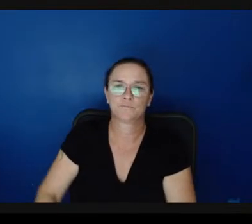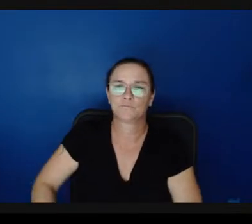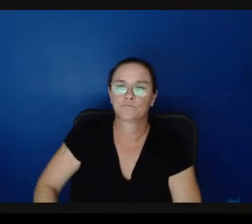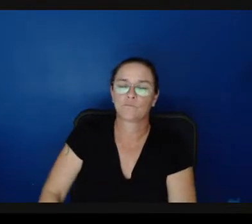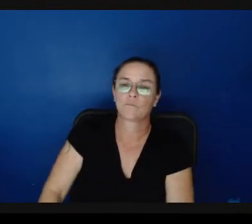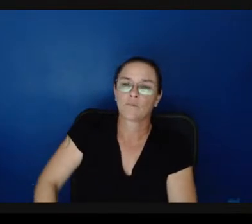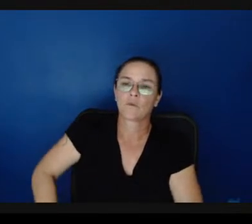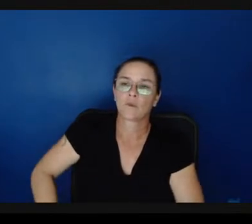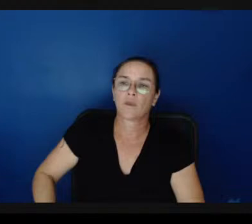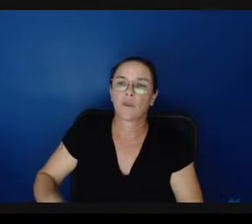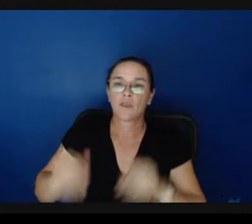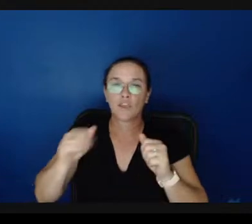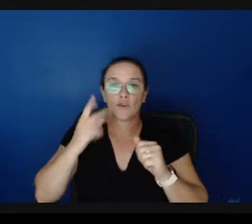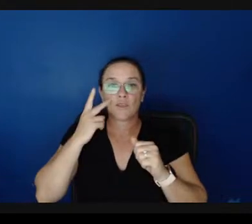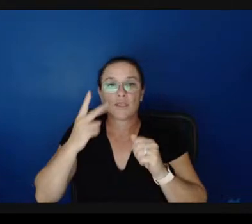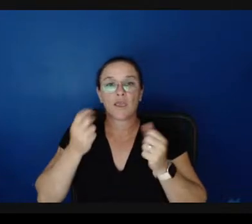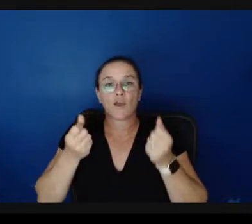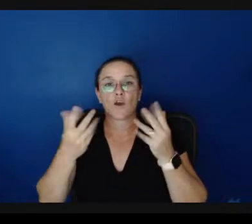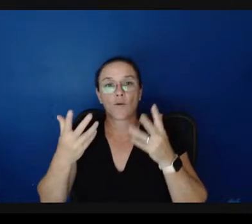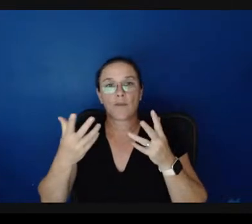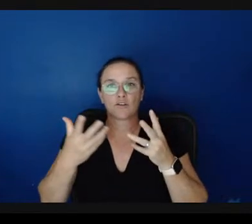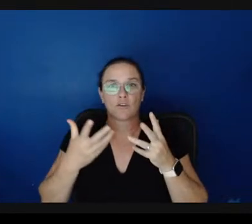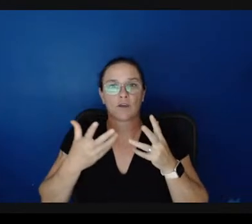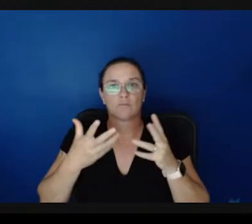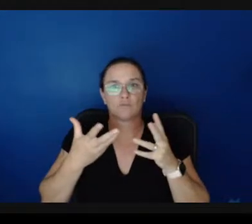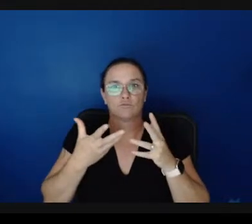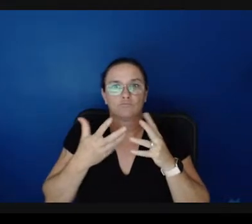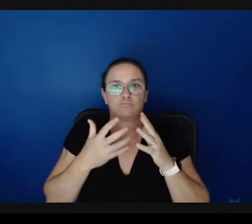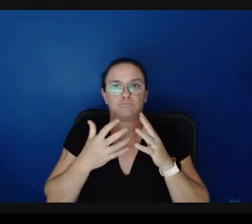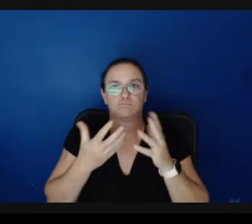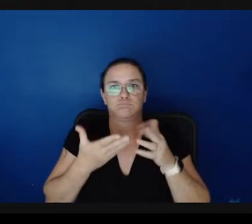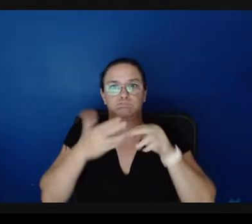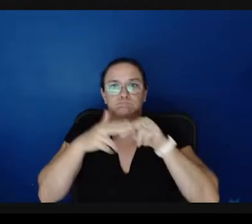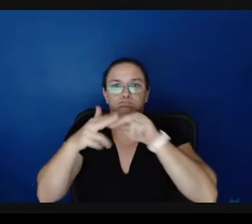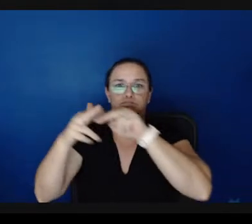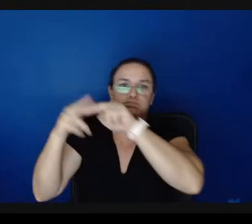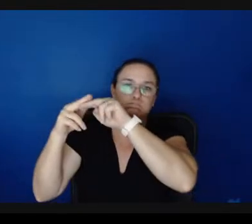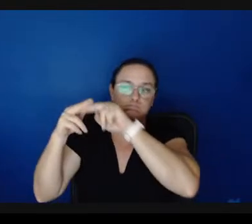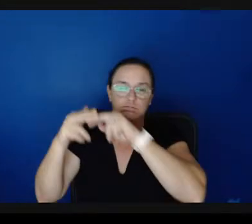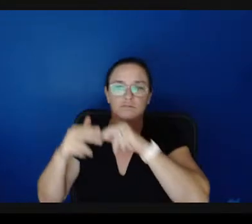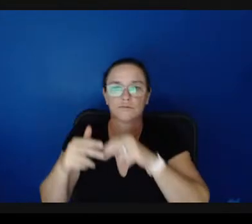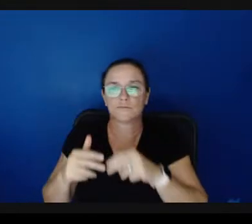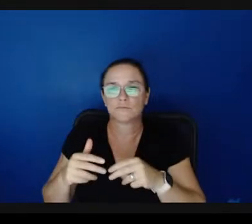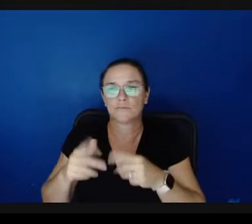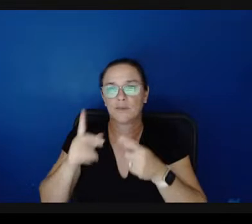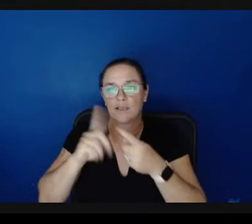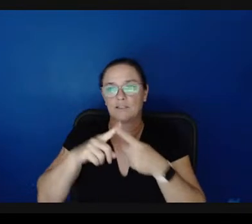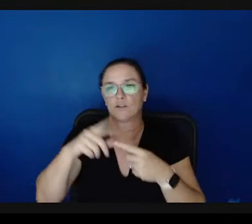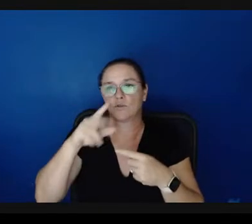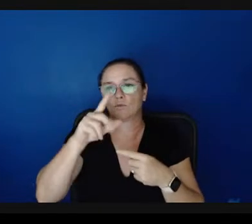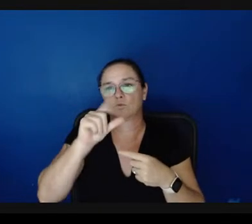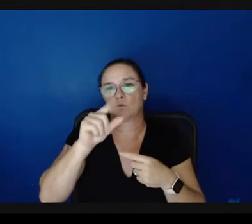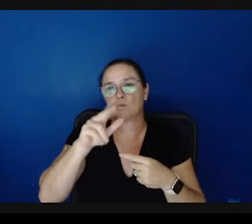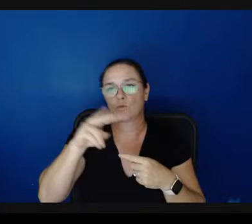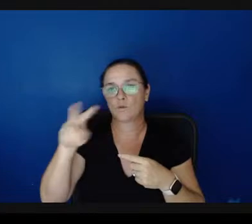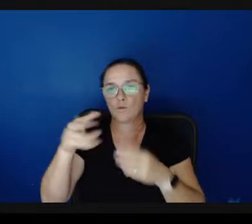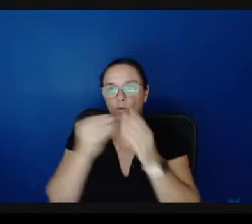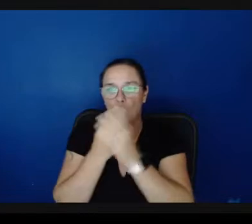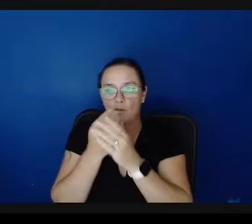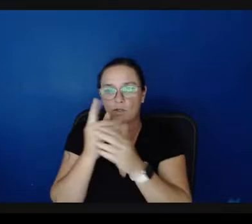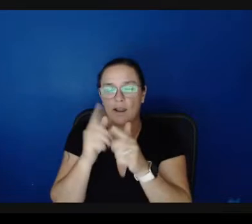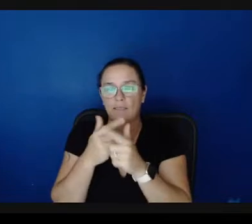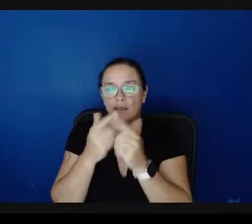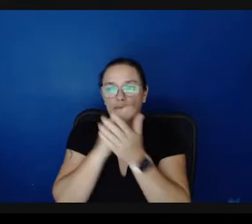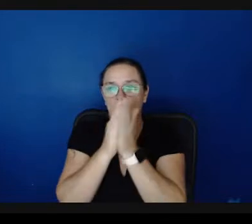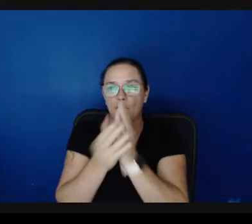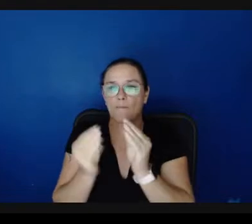see how much they're piling up, especially through this build up to the 2022 eruption. And then it quiets right